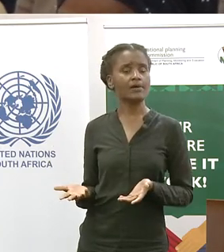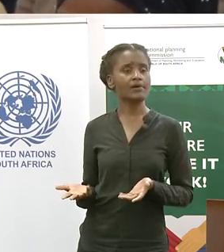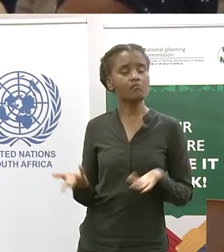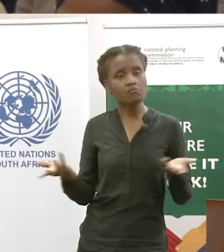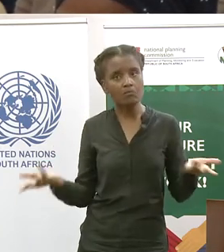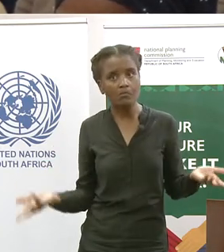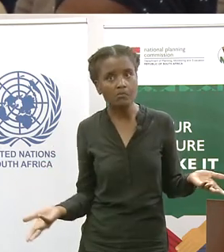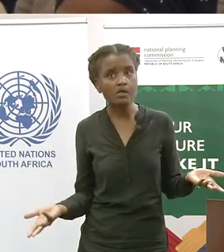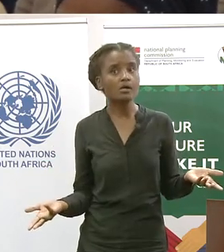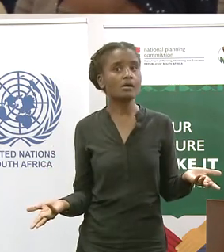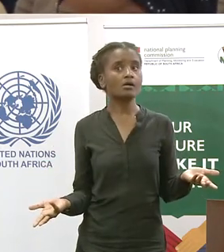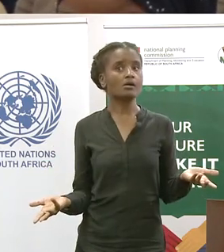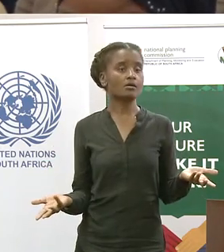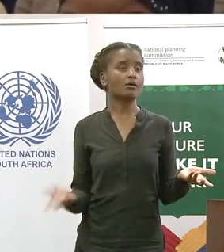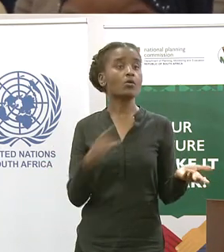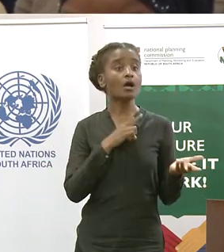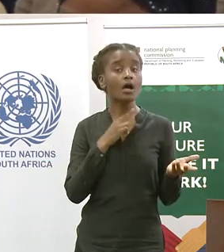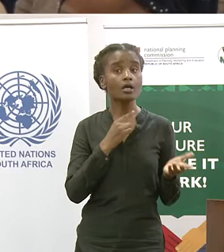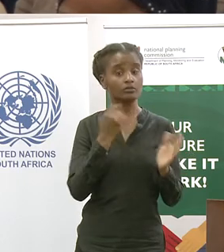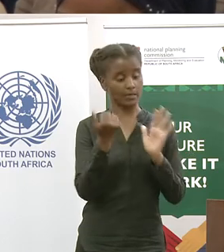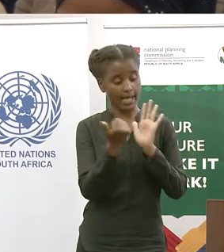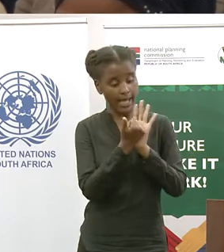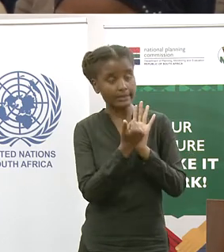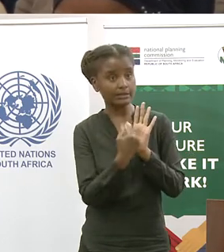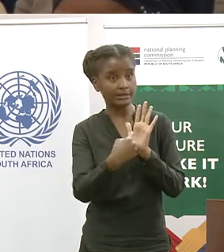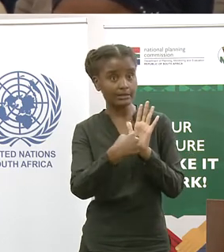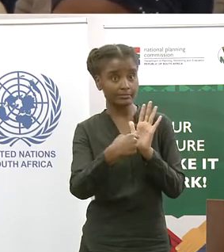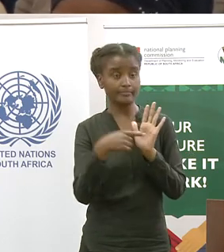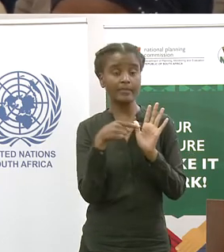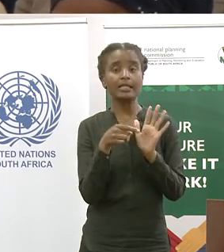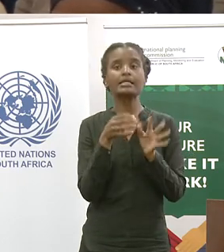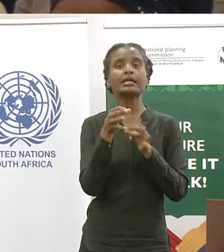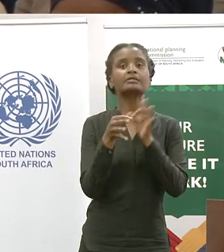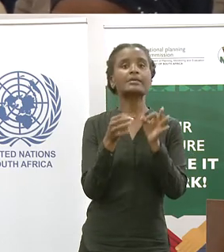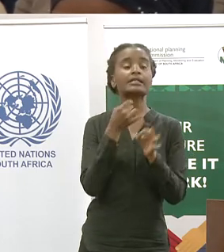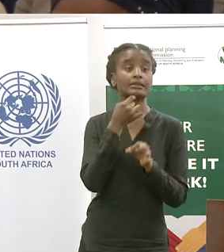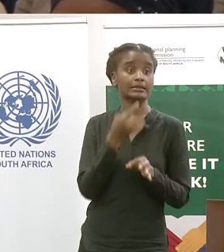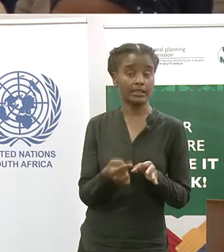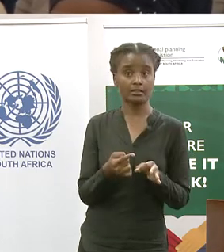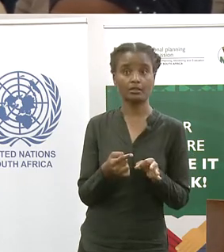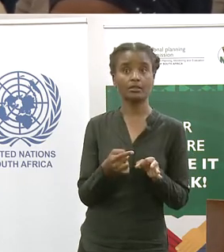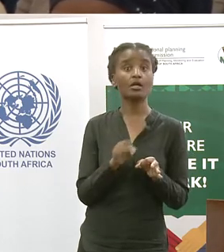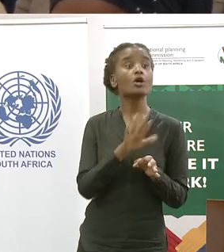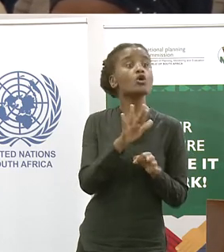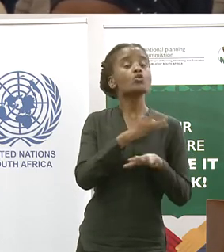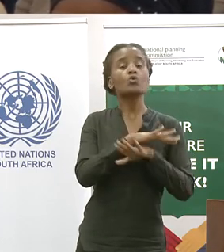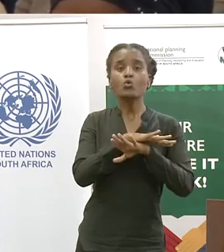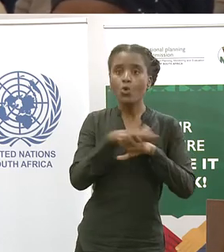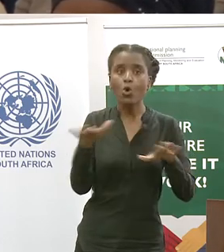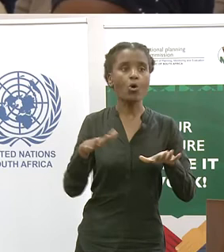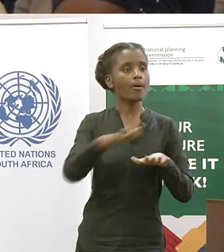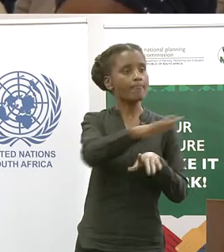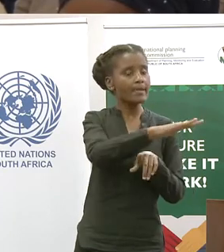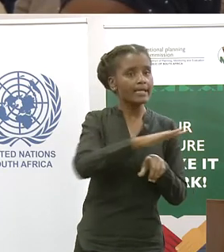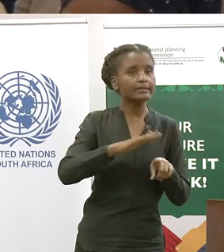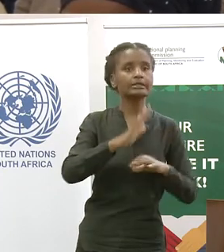of Heritage Act, which stipulates that no building